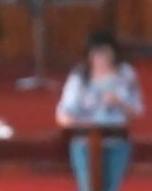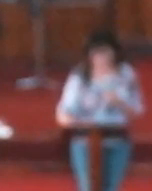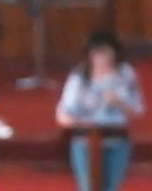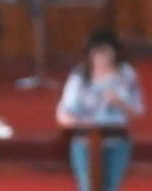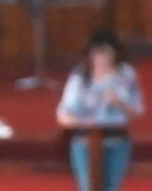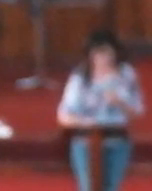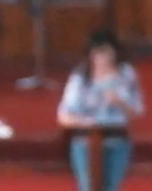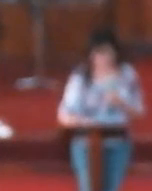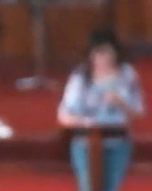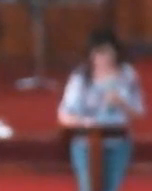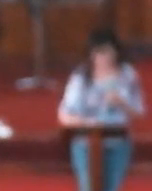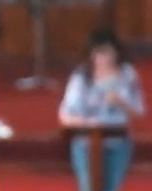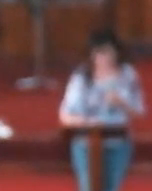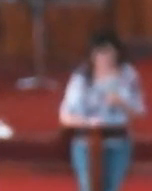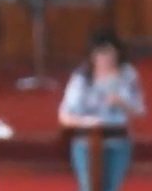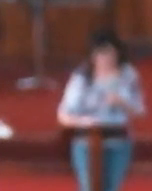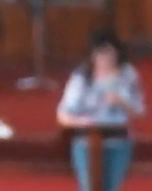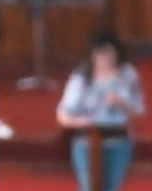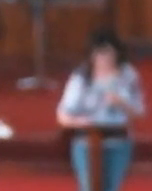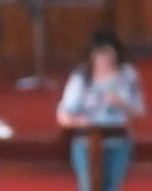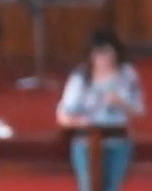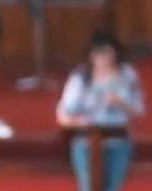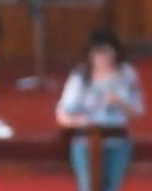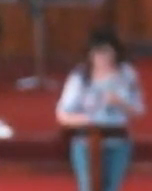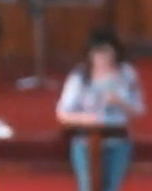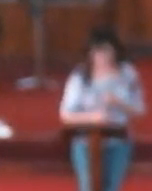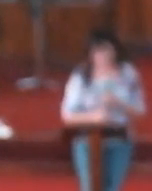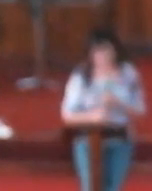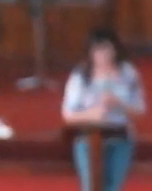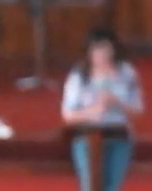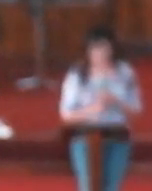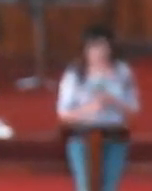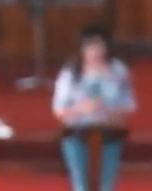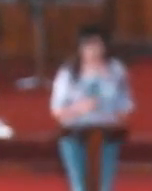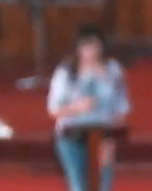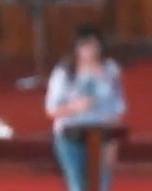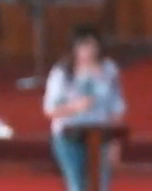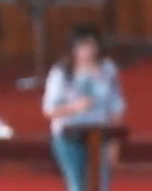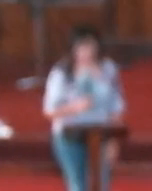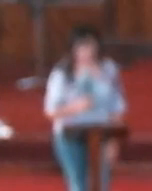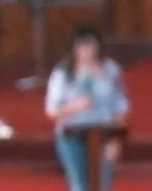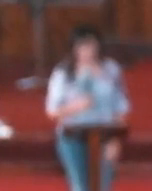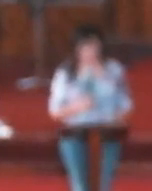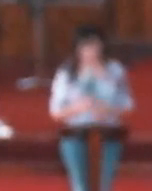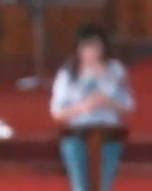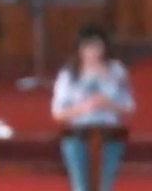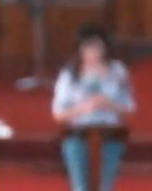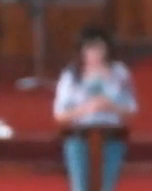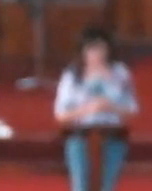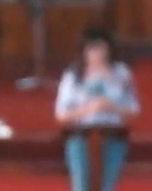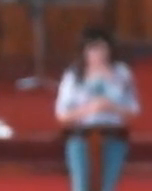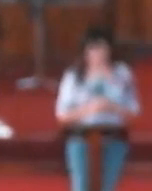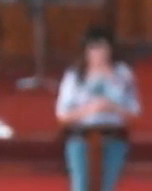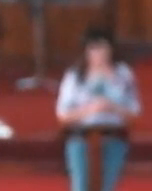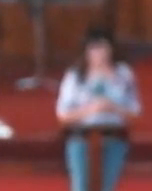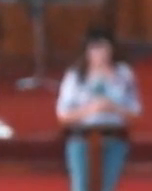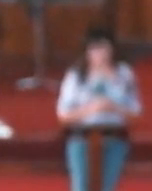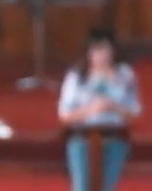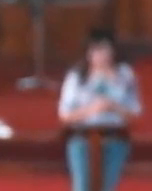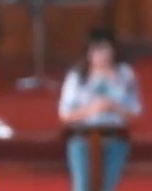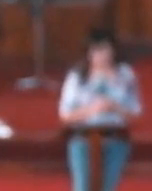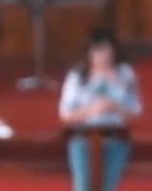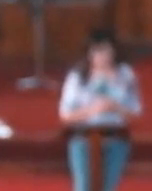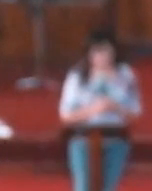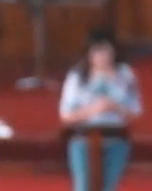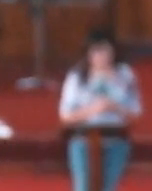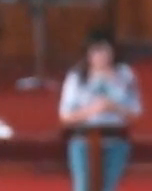no reciben porque piden con malas intenciones, buscando satisfacer sus propias pasiones. Yeah,